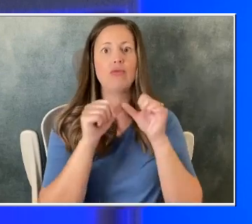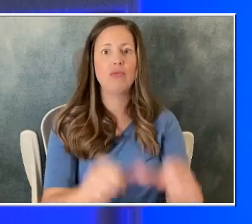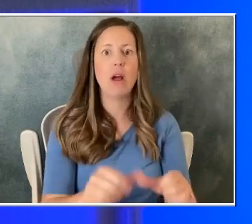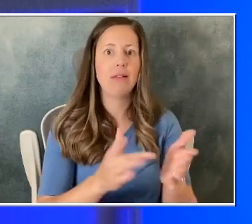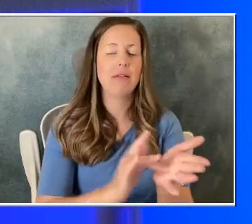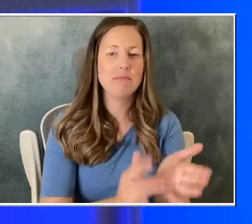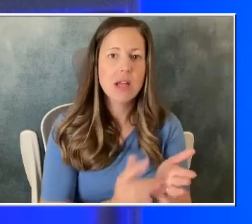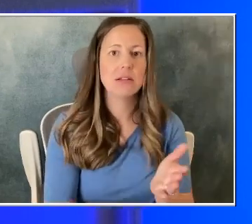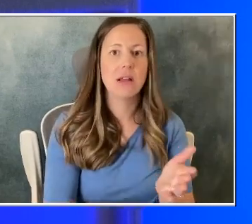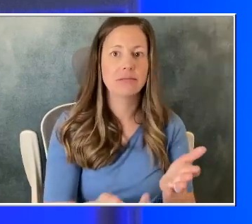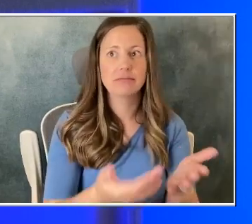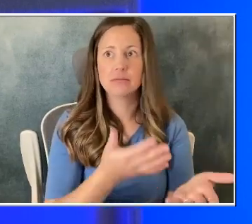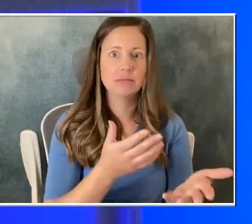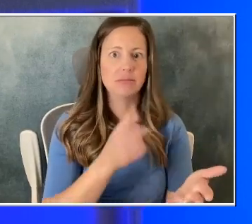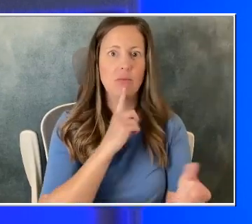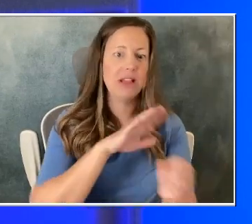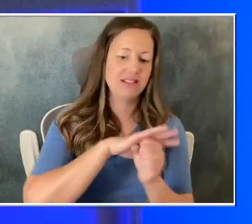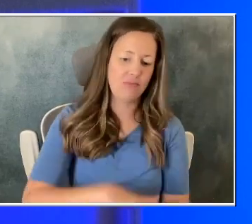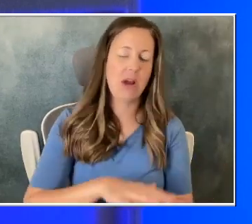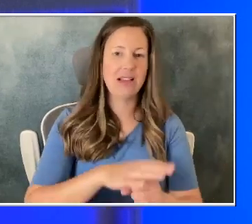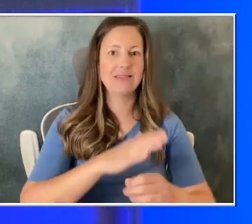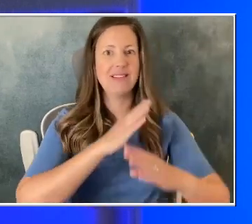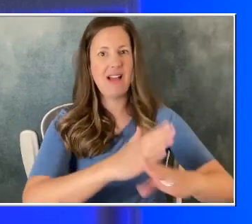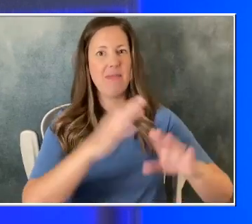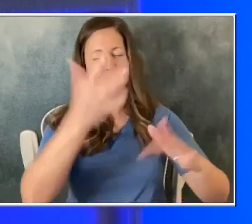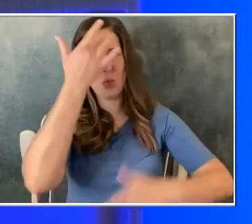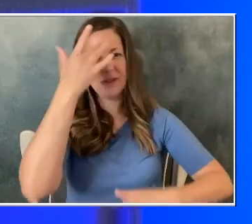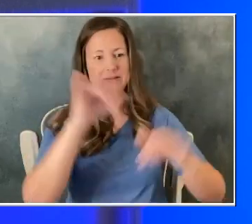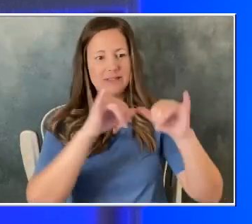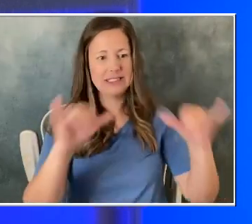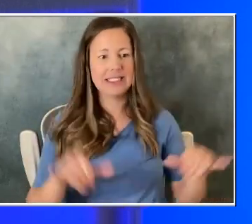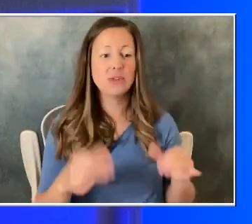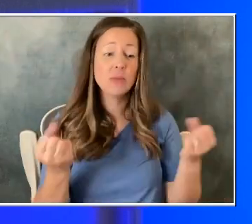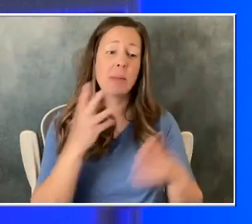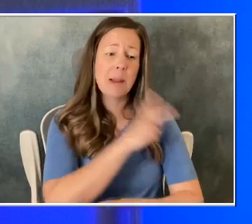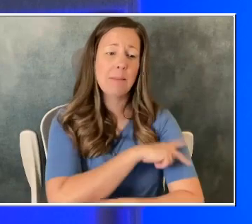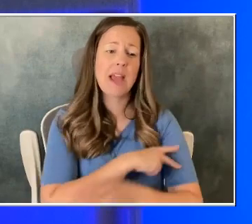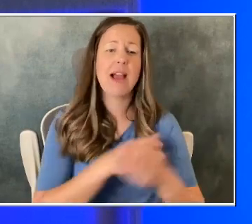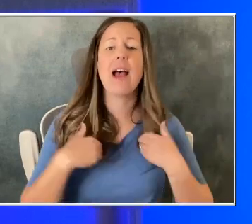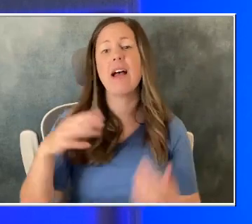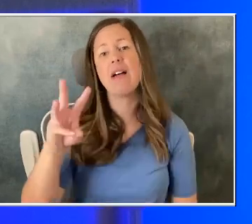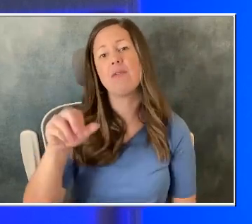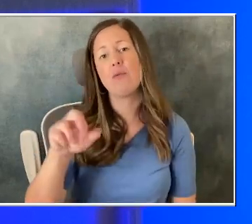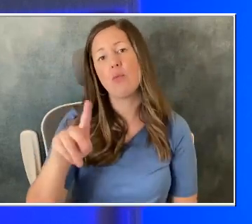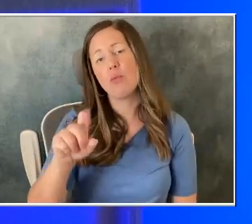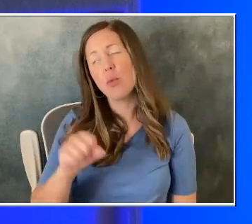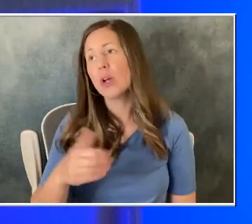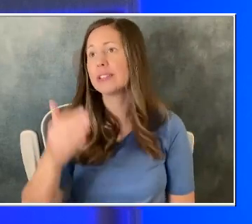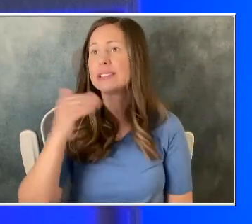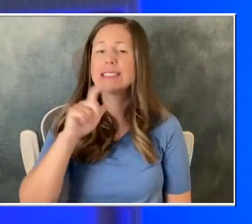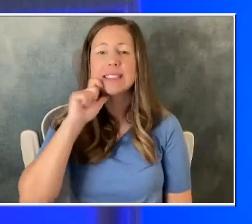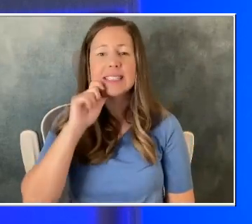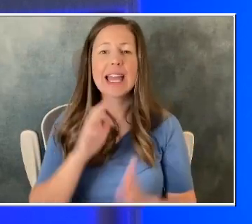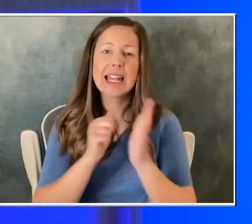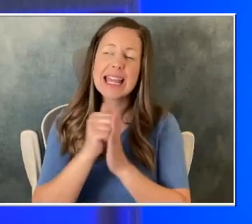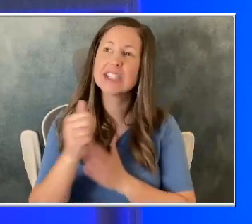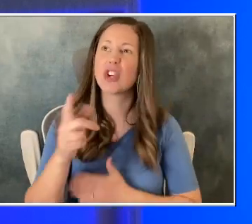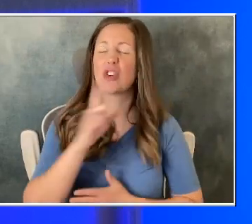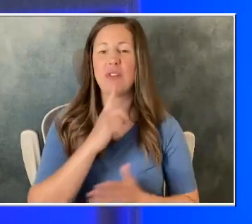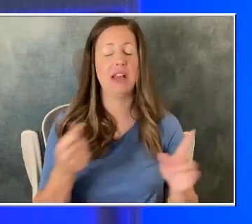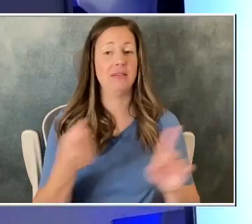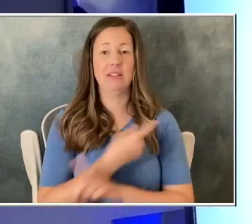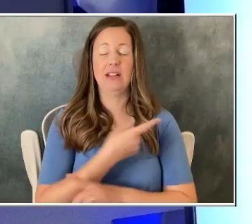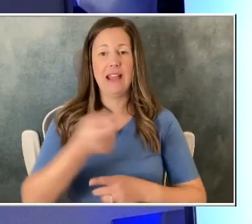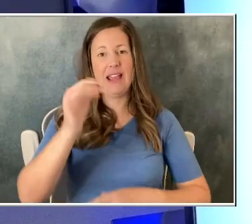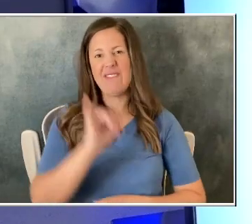suppress the immune system. So you get a lot of our patients get warts, and of course it's skin cancer and atypical infections. Those are the main things we watch out for.